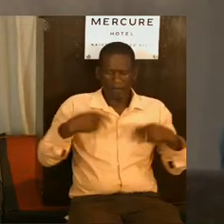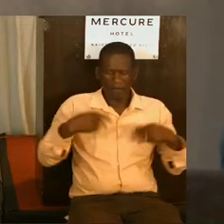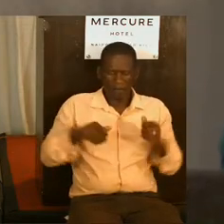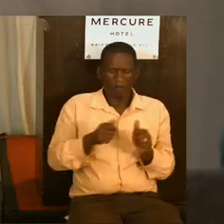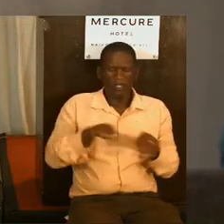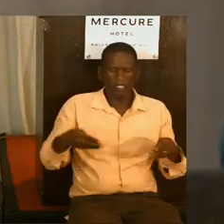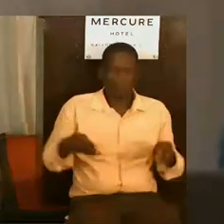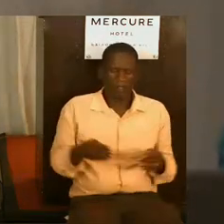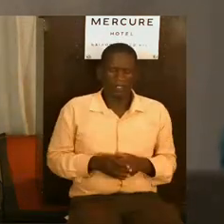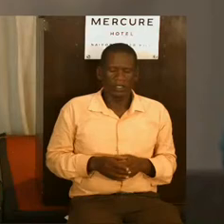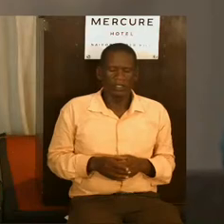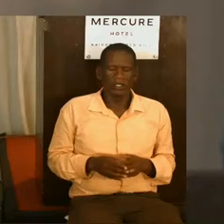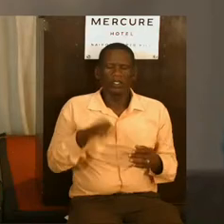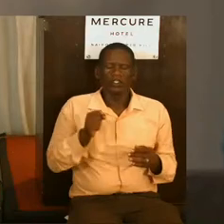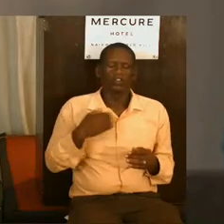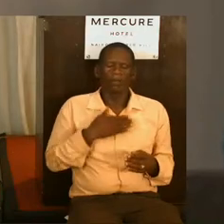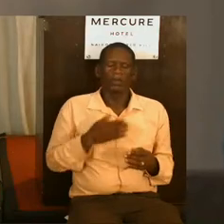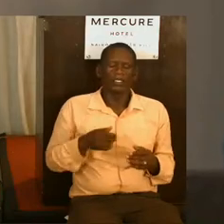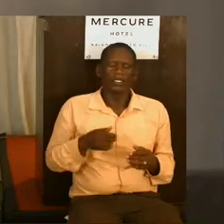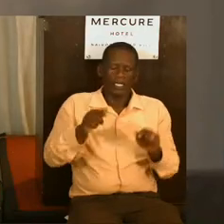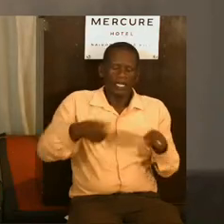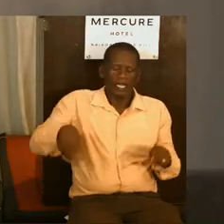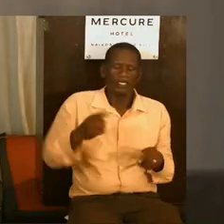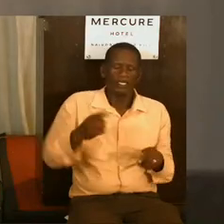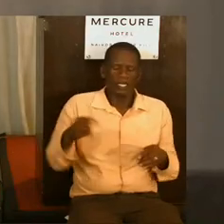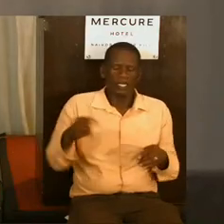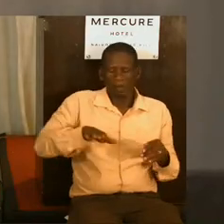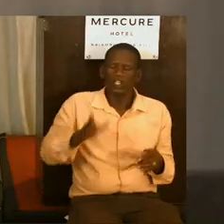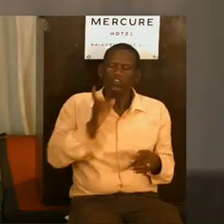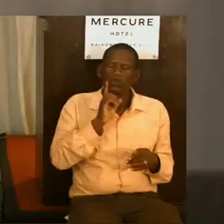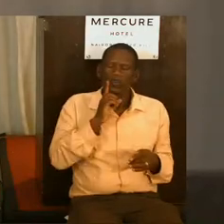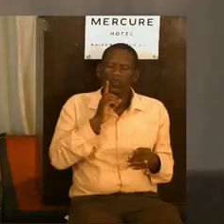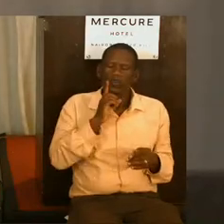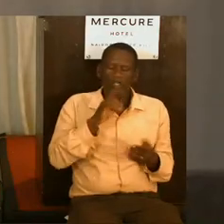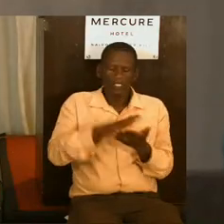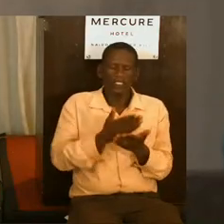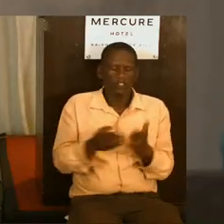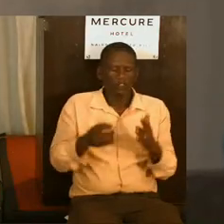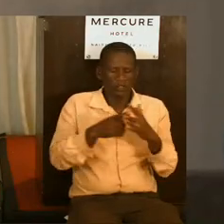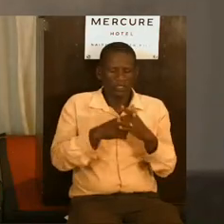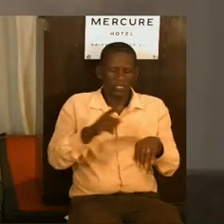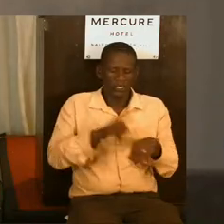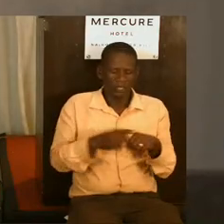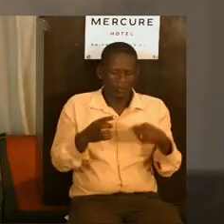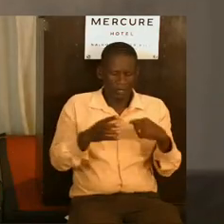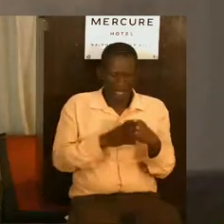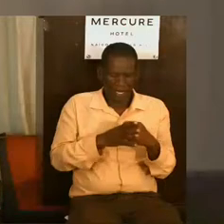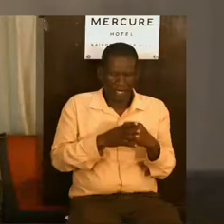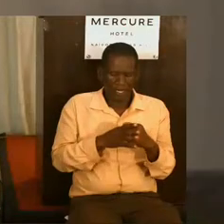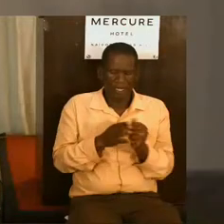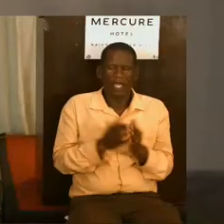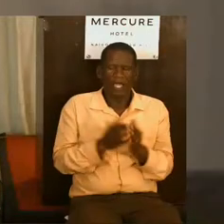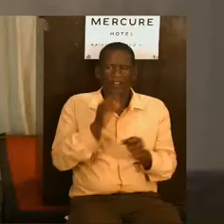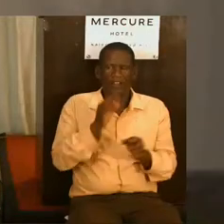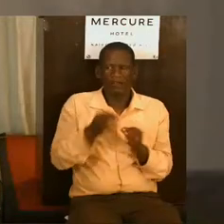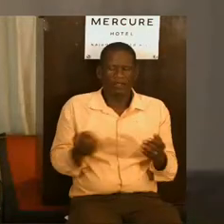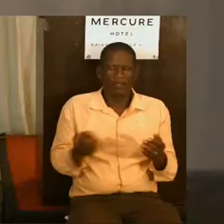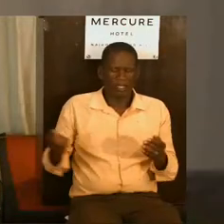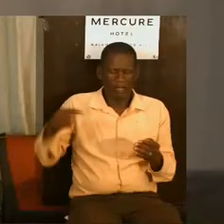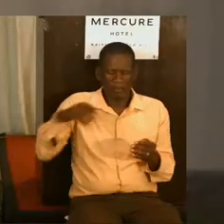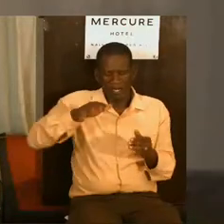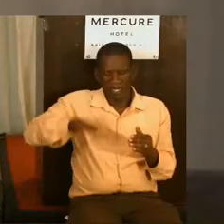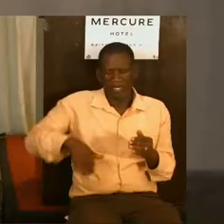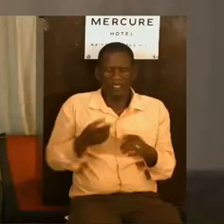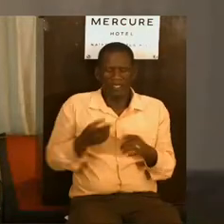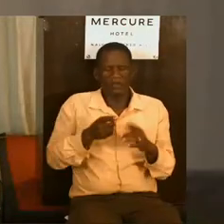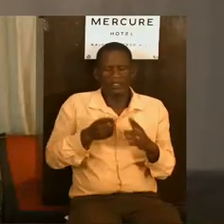persons with disabilities so please let's come early tomorrow the session is supposed to start at nine if we get here late